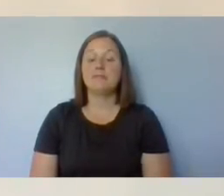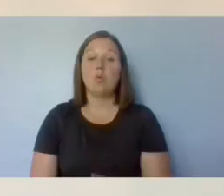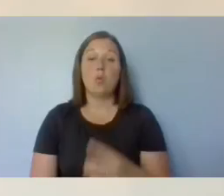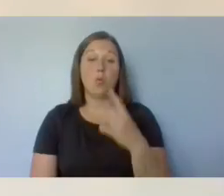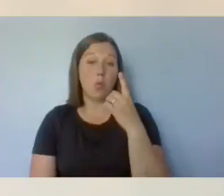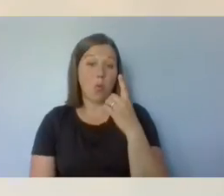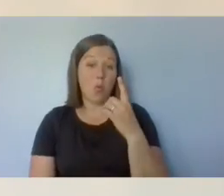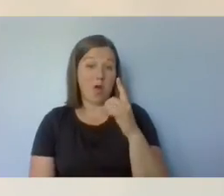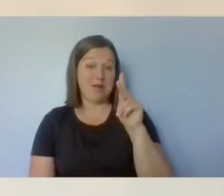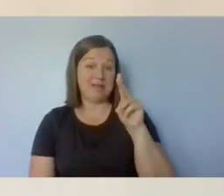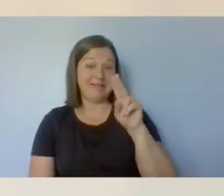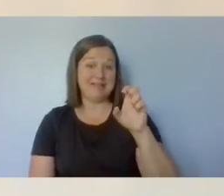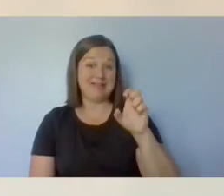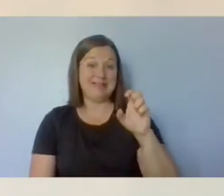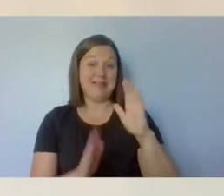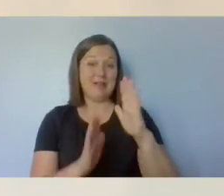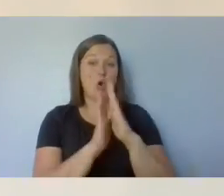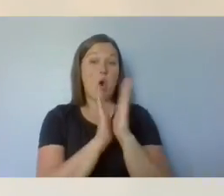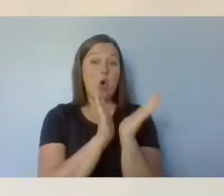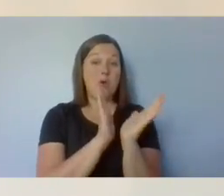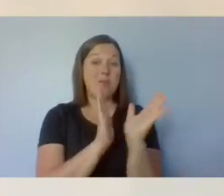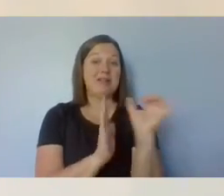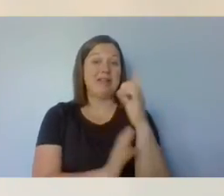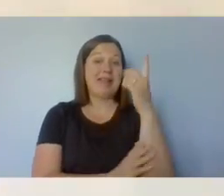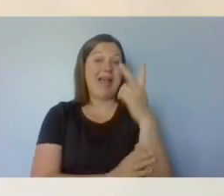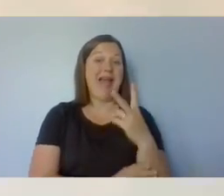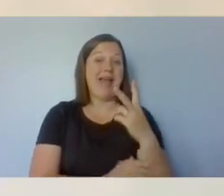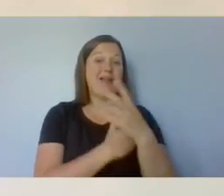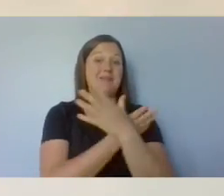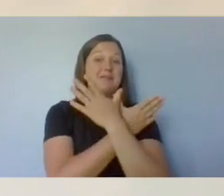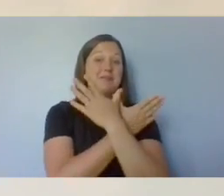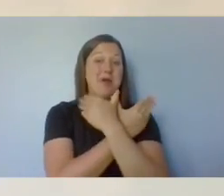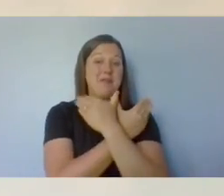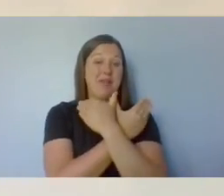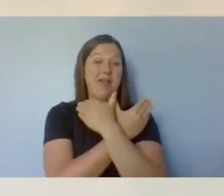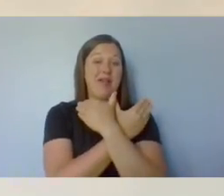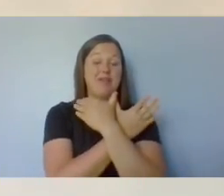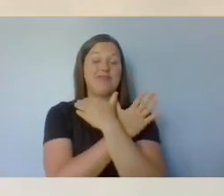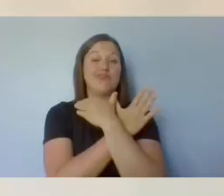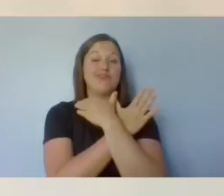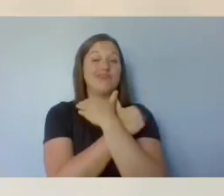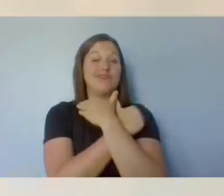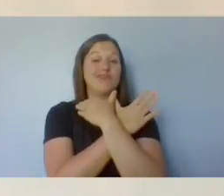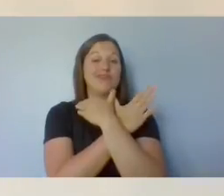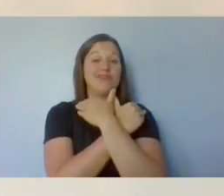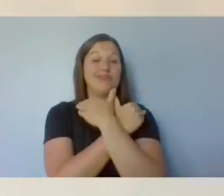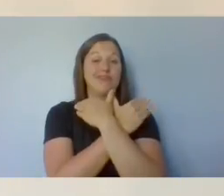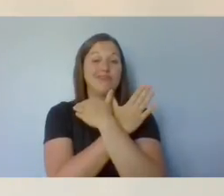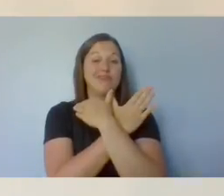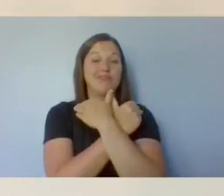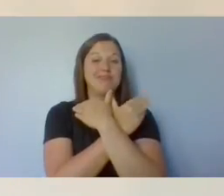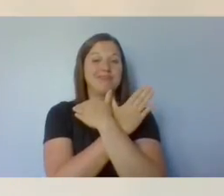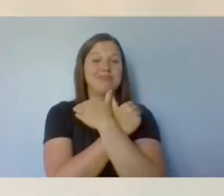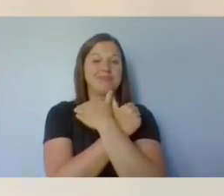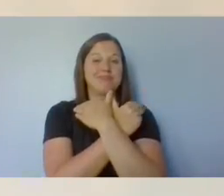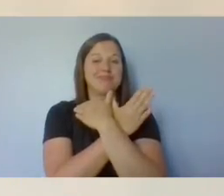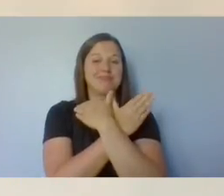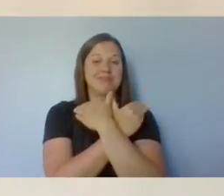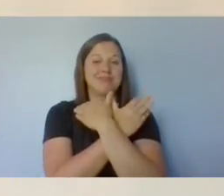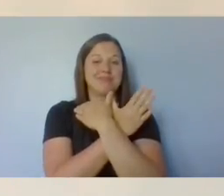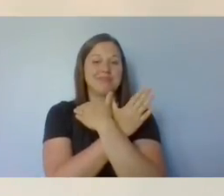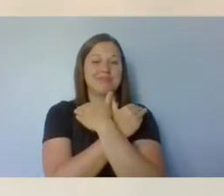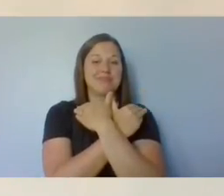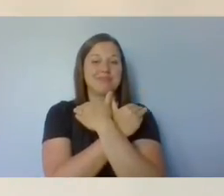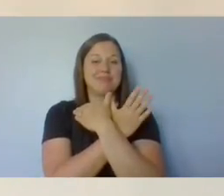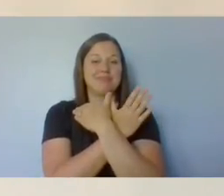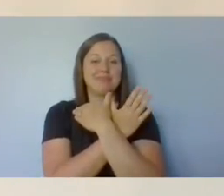knee out to the side like a half butterfly pose, and go ahead and find a little flapping of your butterfly